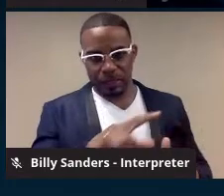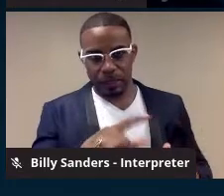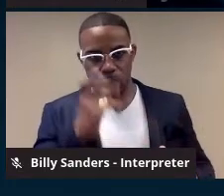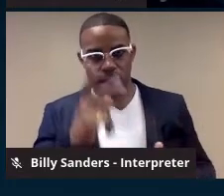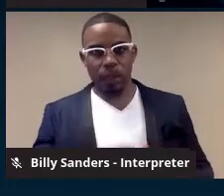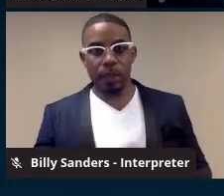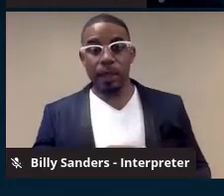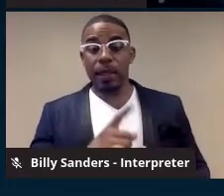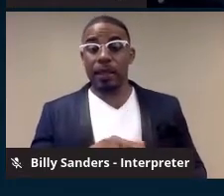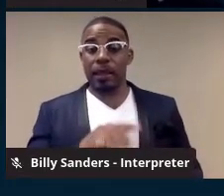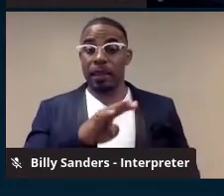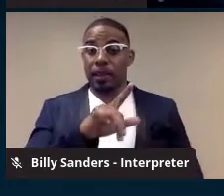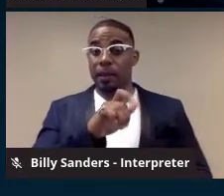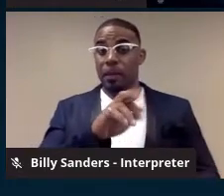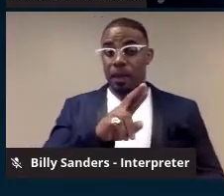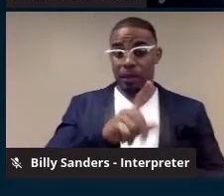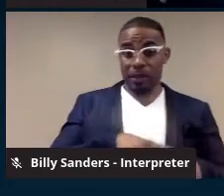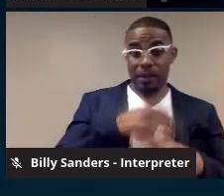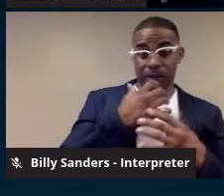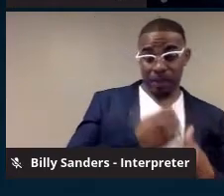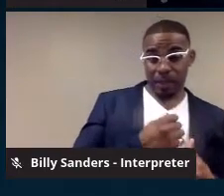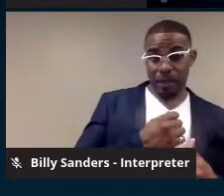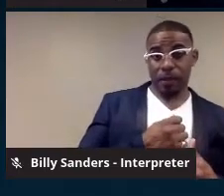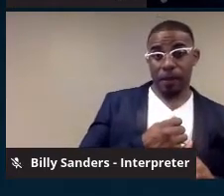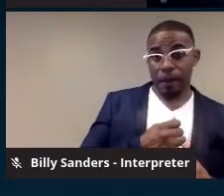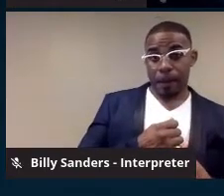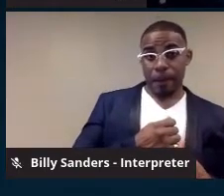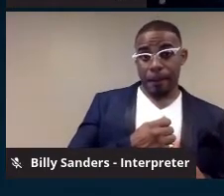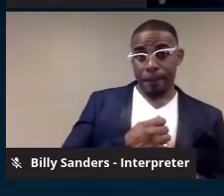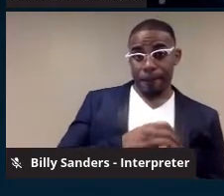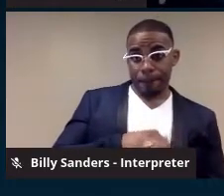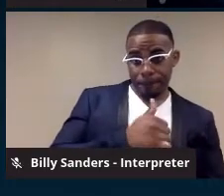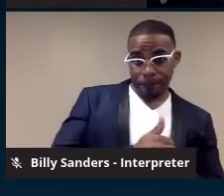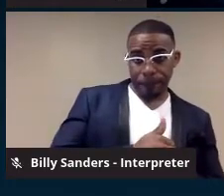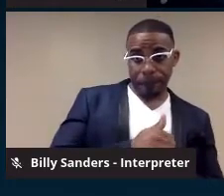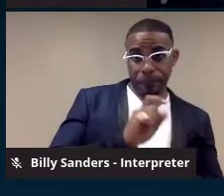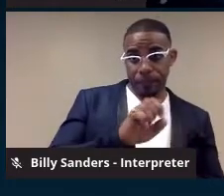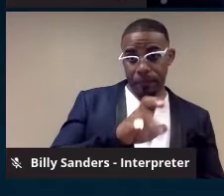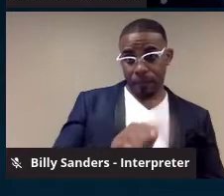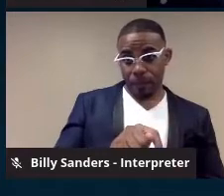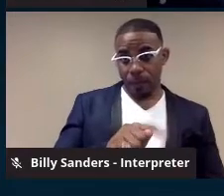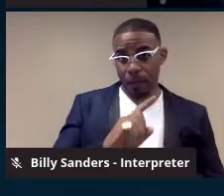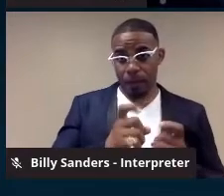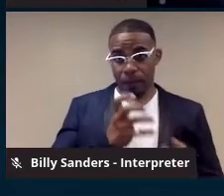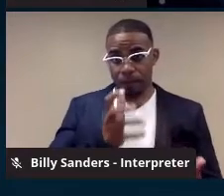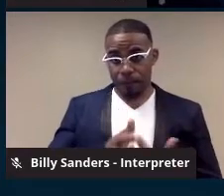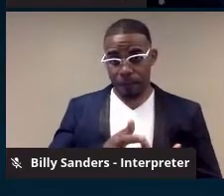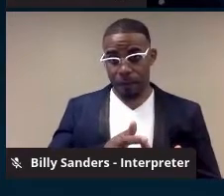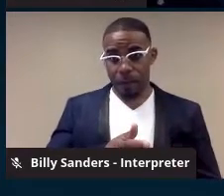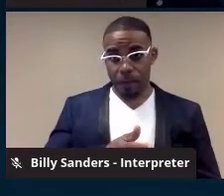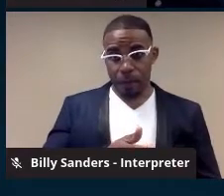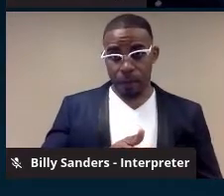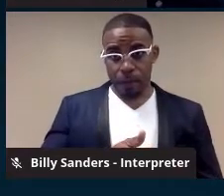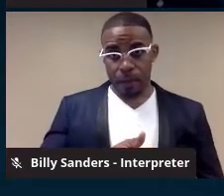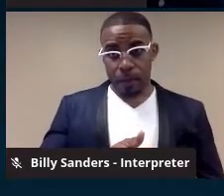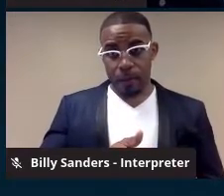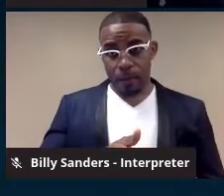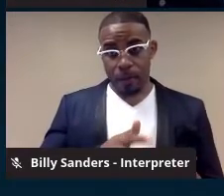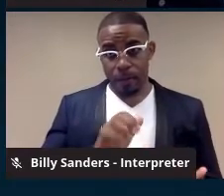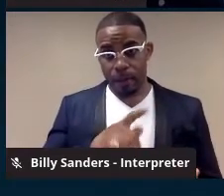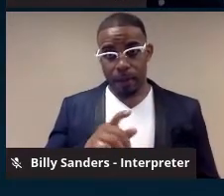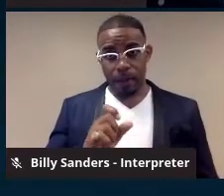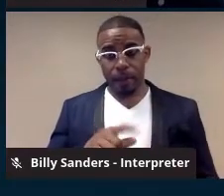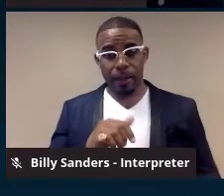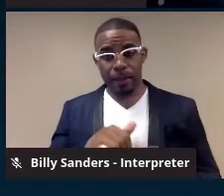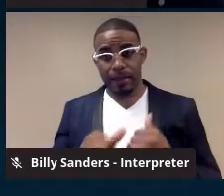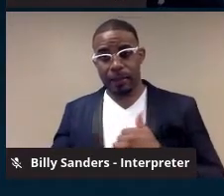then Blazor client-side bootstraps the .NET runtime and configures the runtime to load the assemblies for the app. And it then